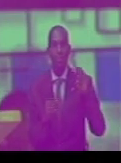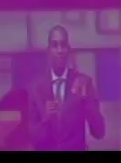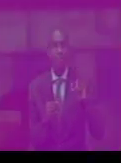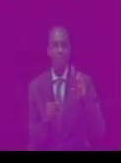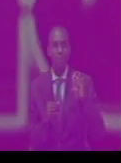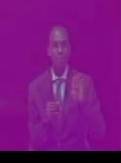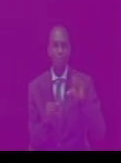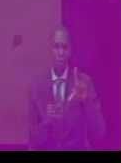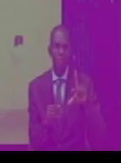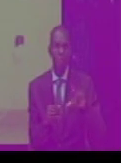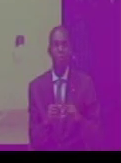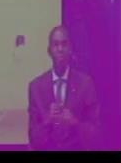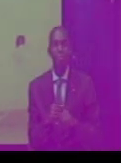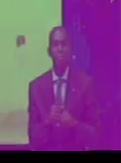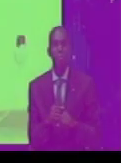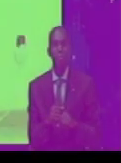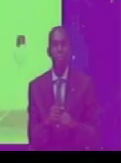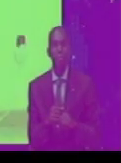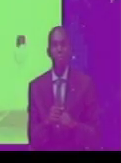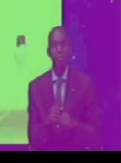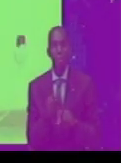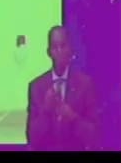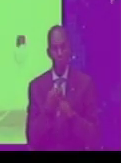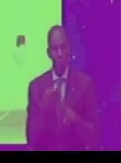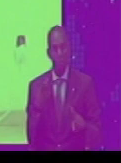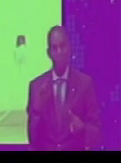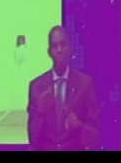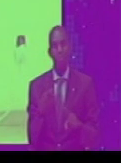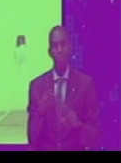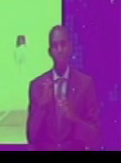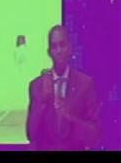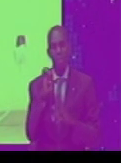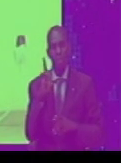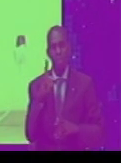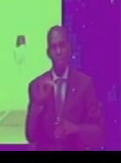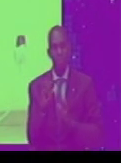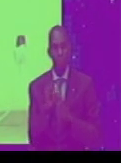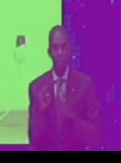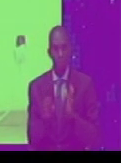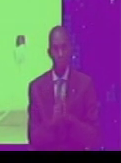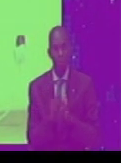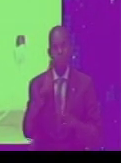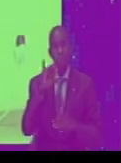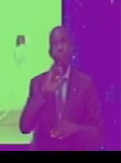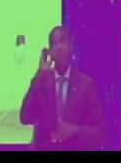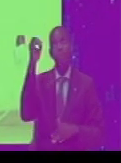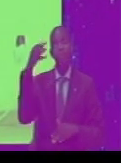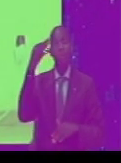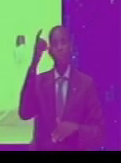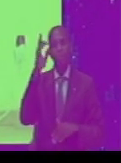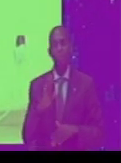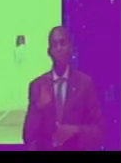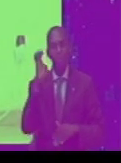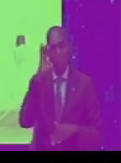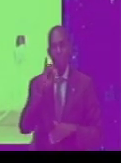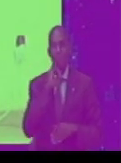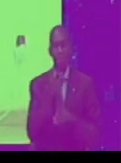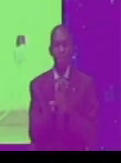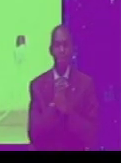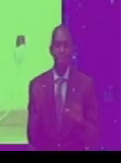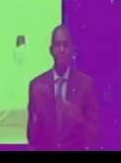my name is brother belus samwell oluwatobilova from beneath history john